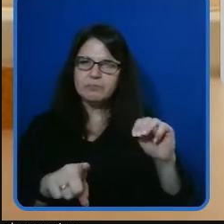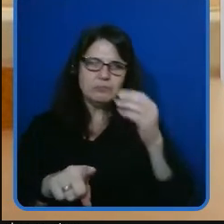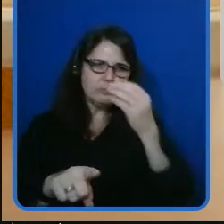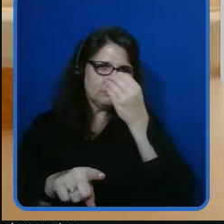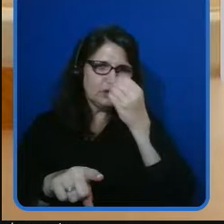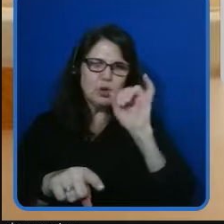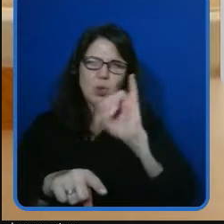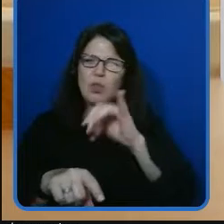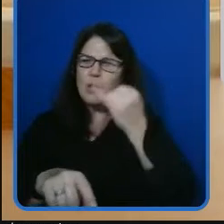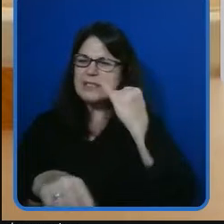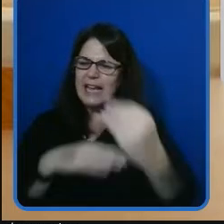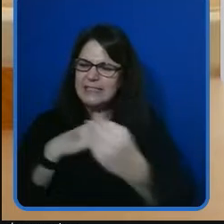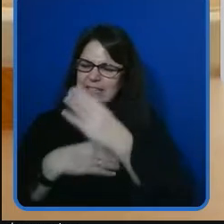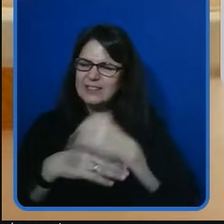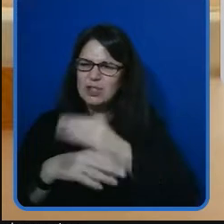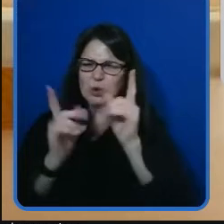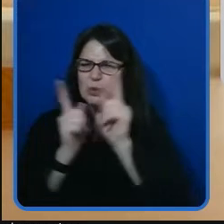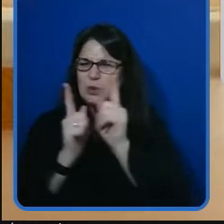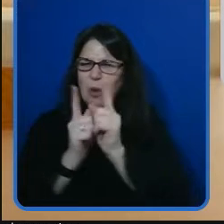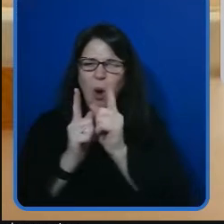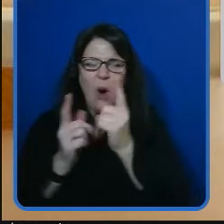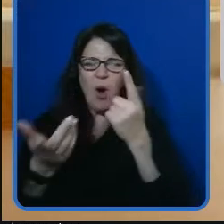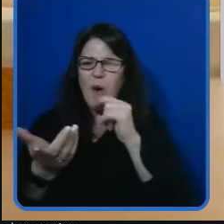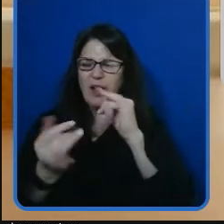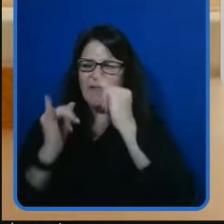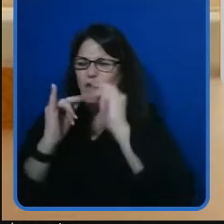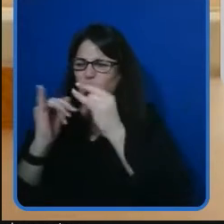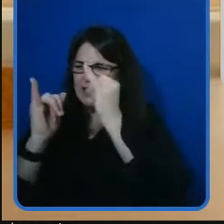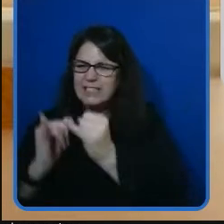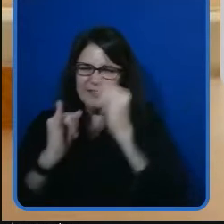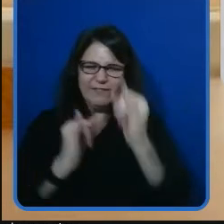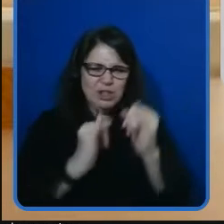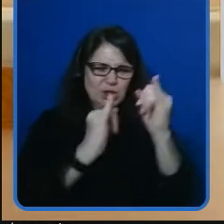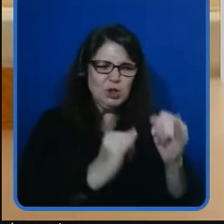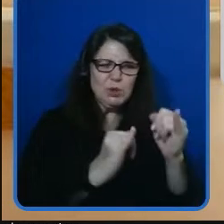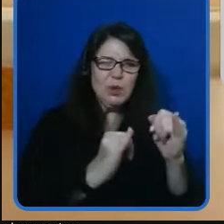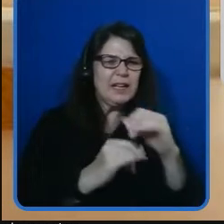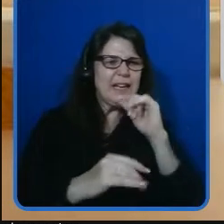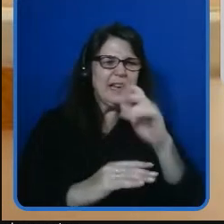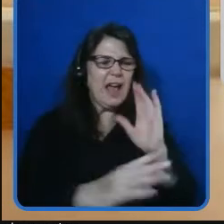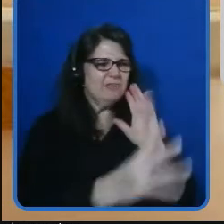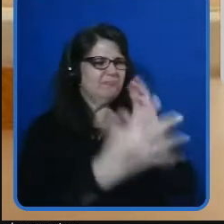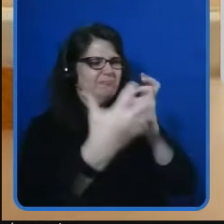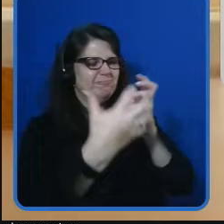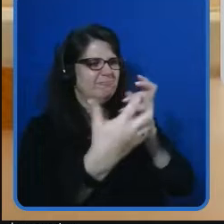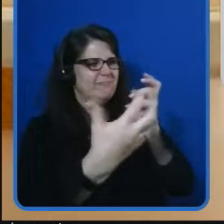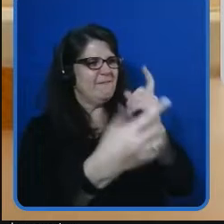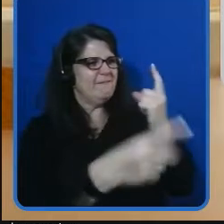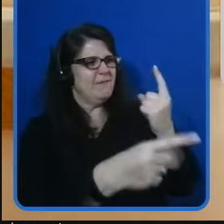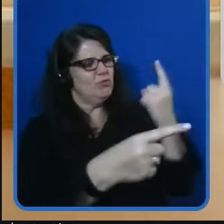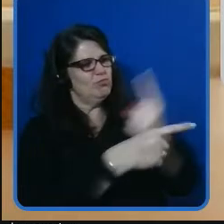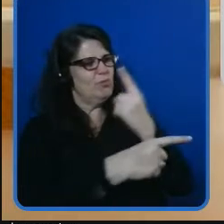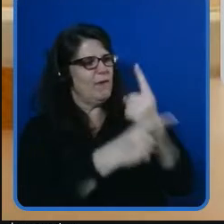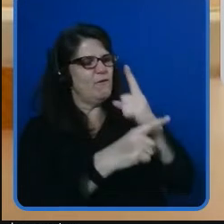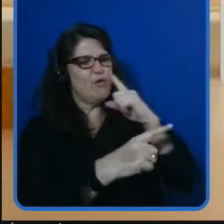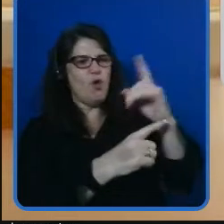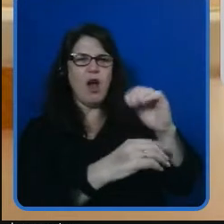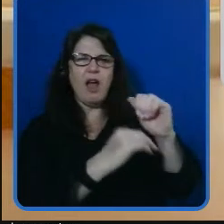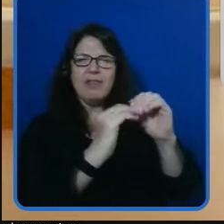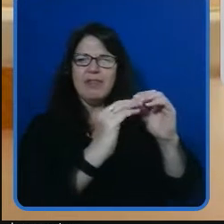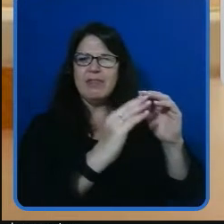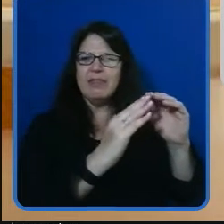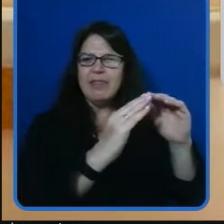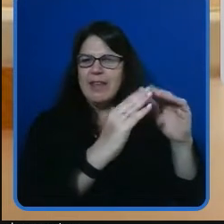small, too individual, and unmatched for the structural inequities that we face at work. The feelings of self-doubt, uncertainty,